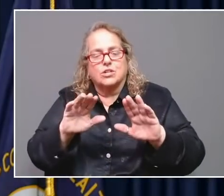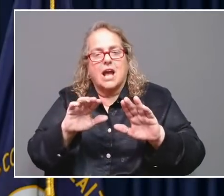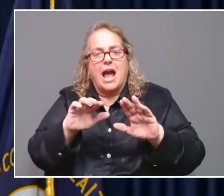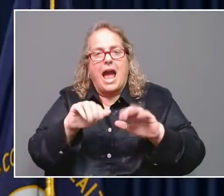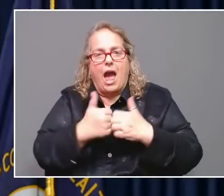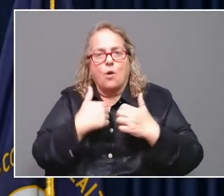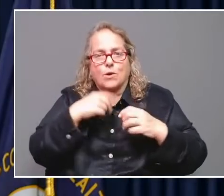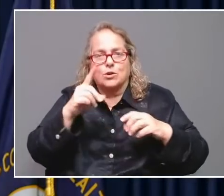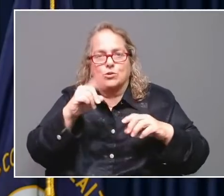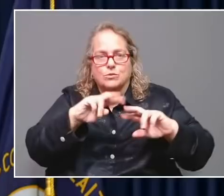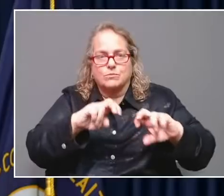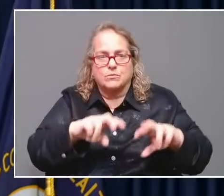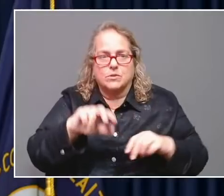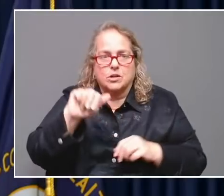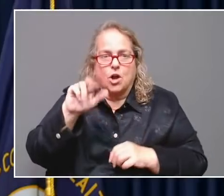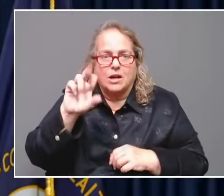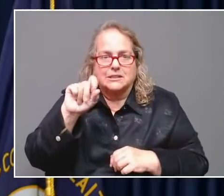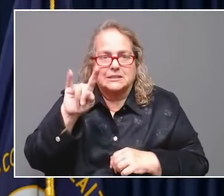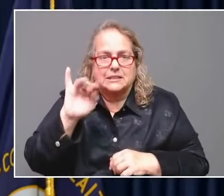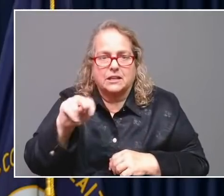Austin Horn, just two more.